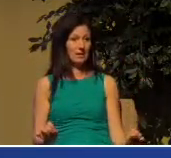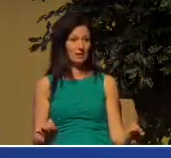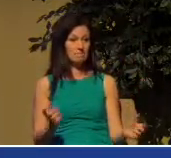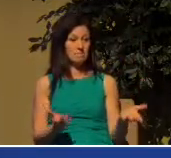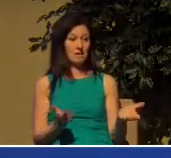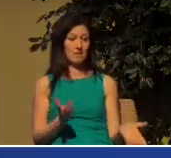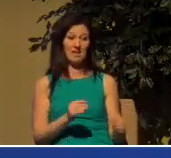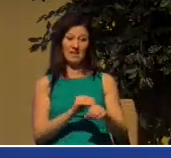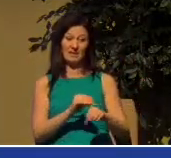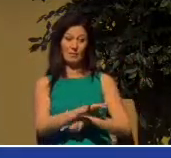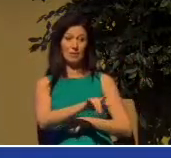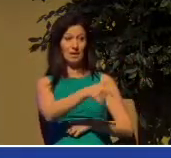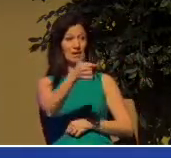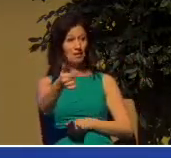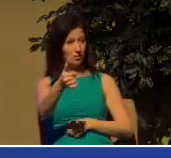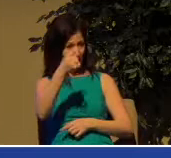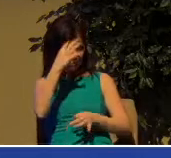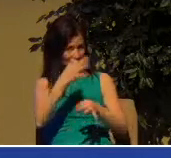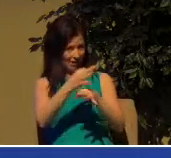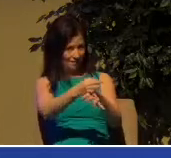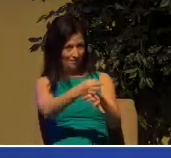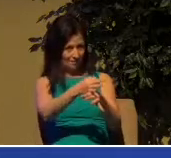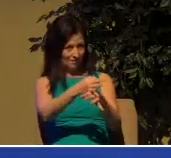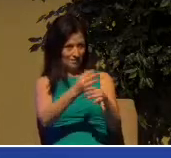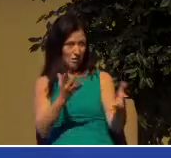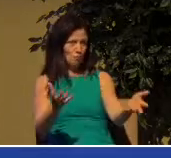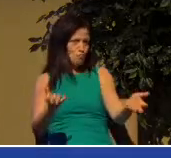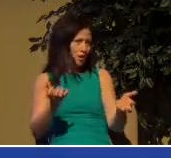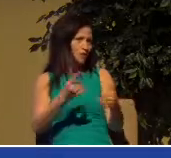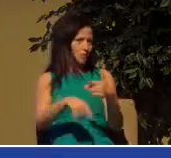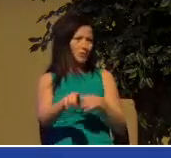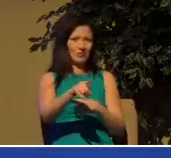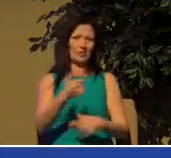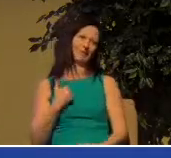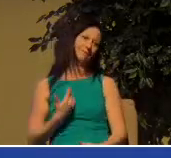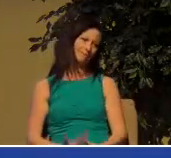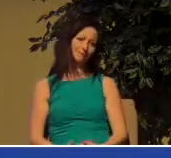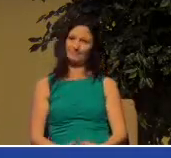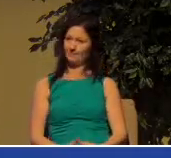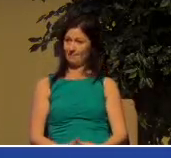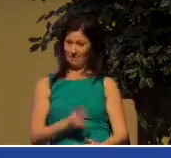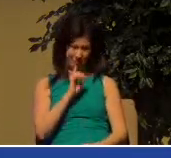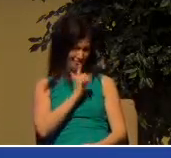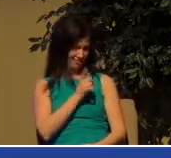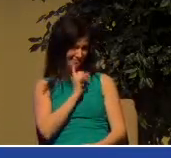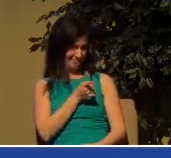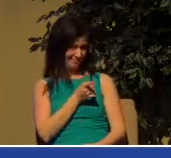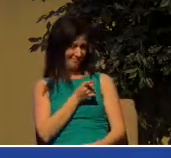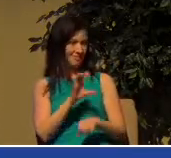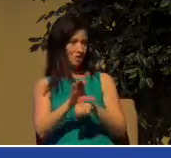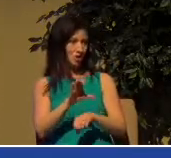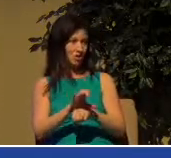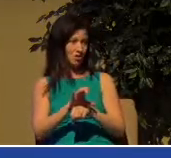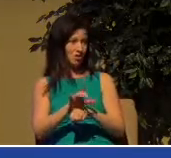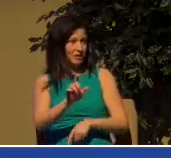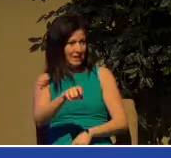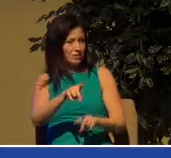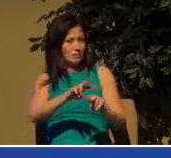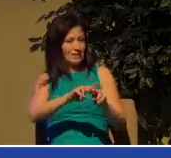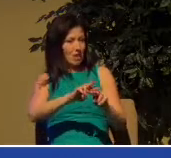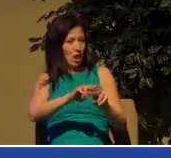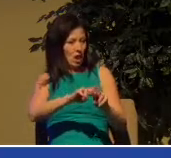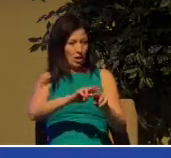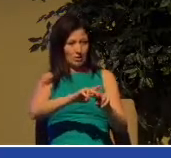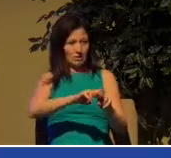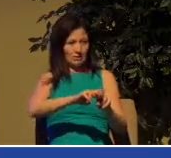faith and people can see the difference that Jesus makes. Isn't that true? Isn't that the function of the church? We are salt and